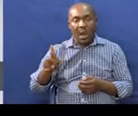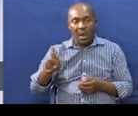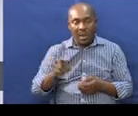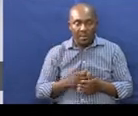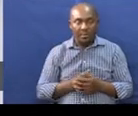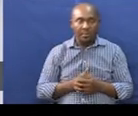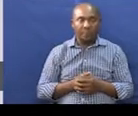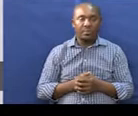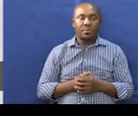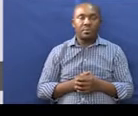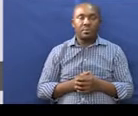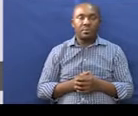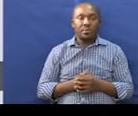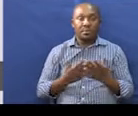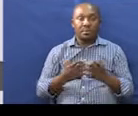containing